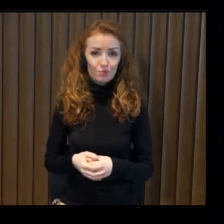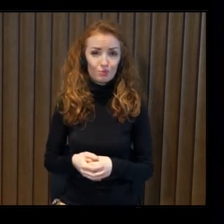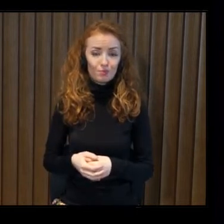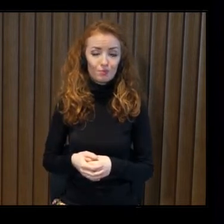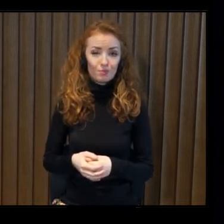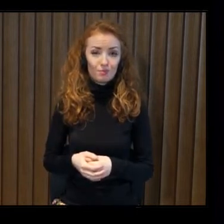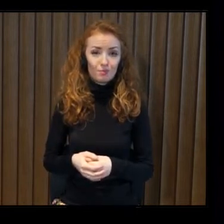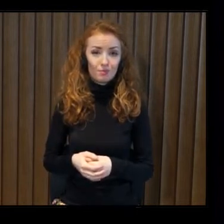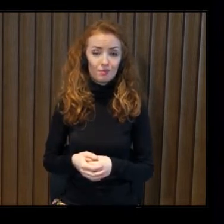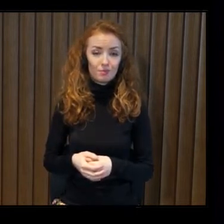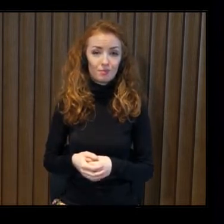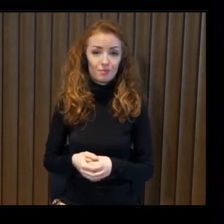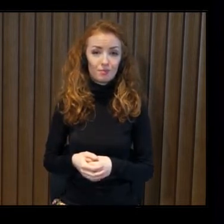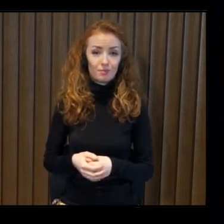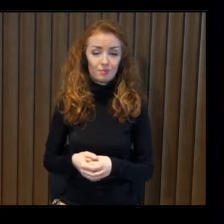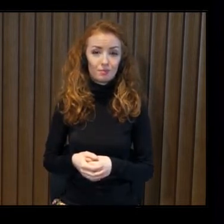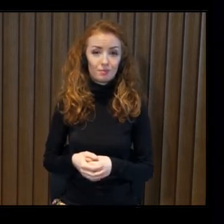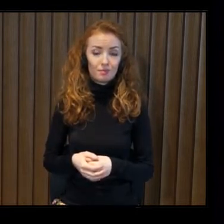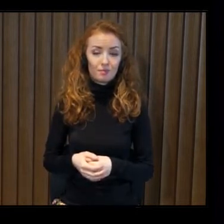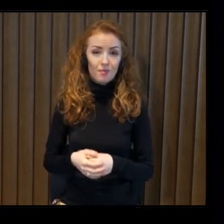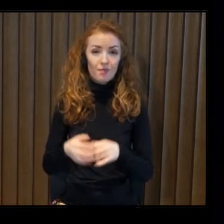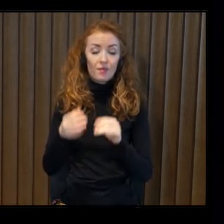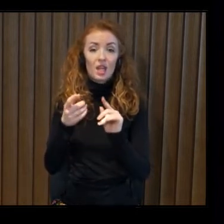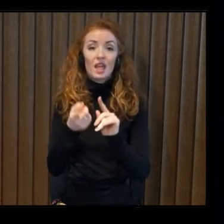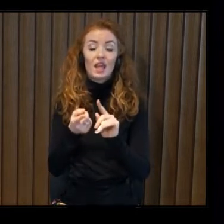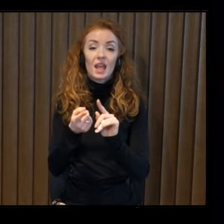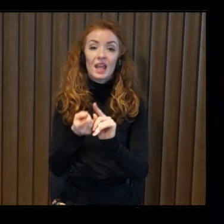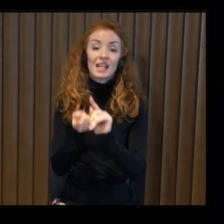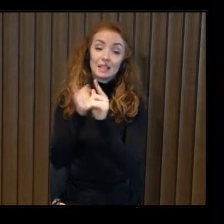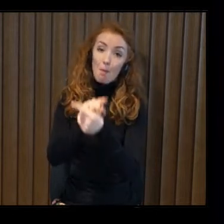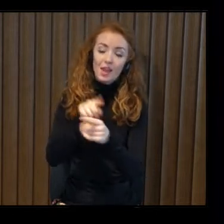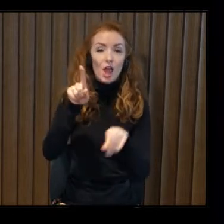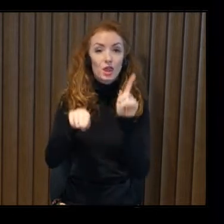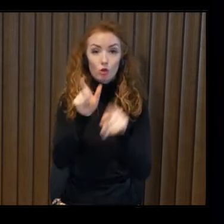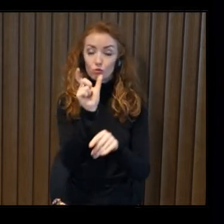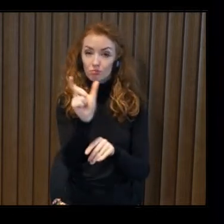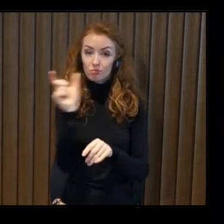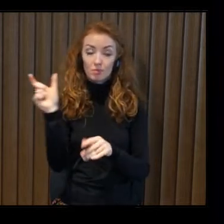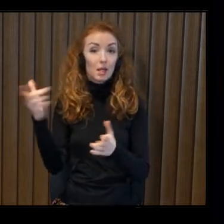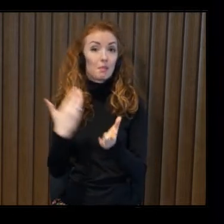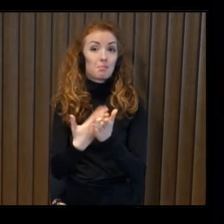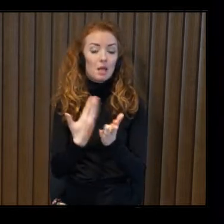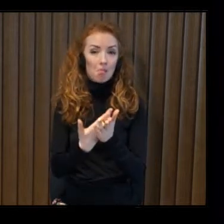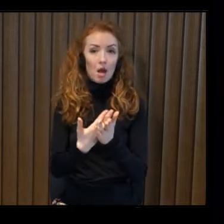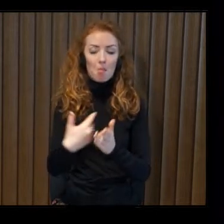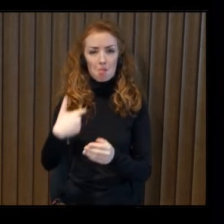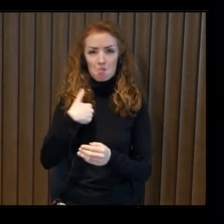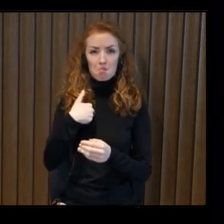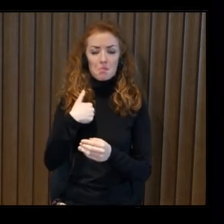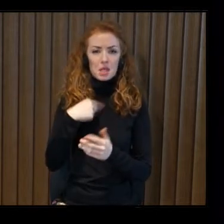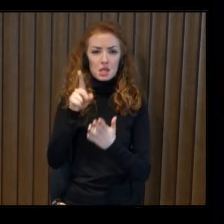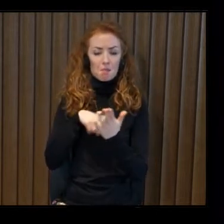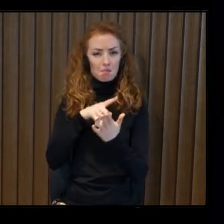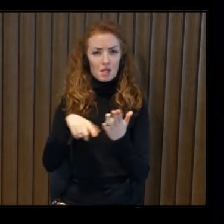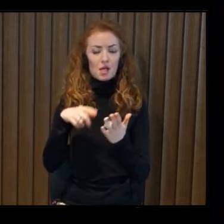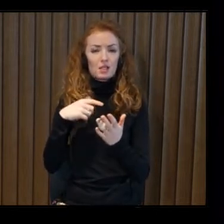I was born, the level of my parents' education, whether or not I have a disability, my gender, and suddenly you see that life starts to become